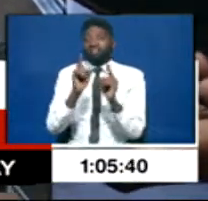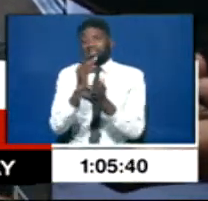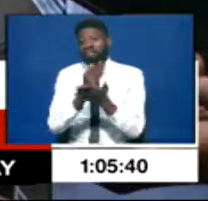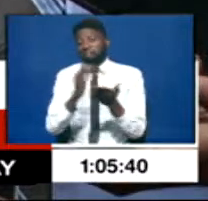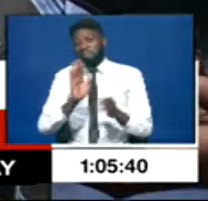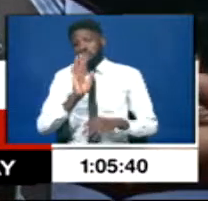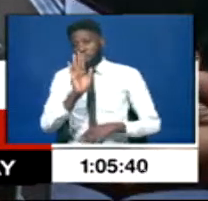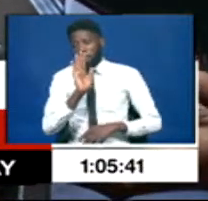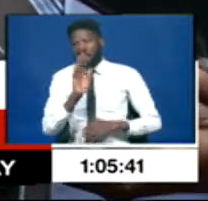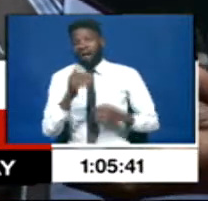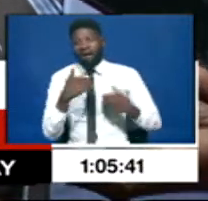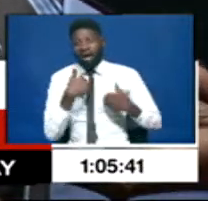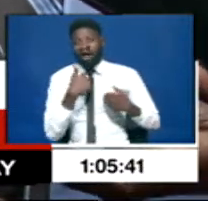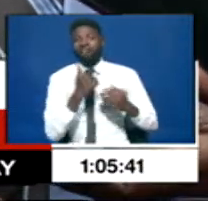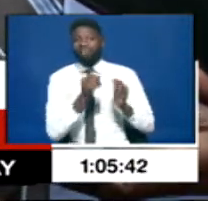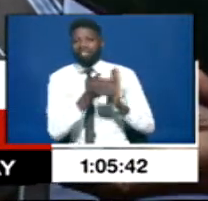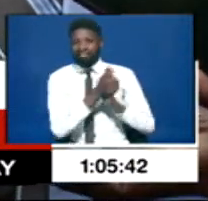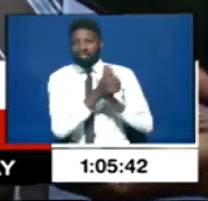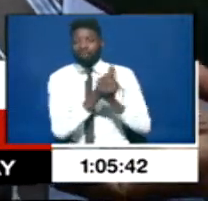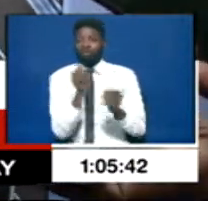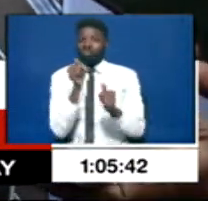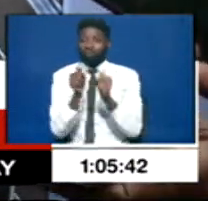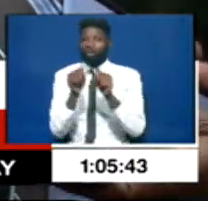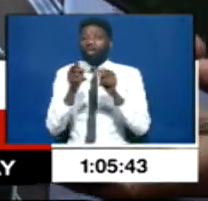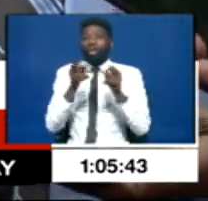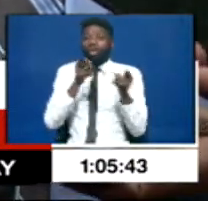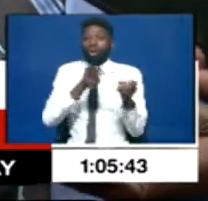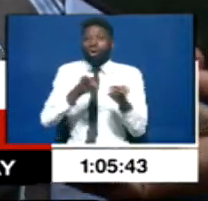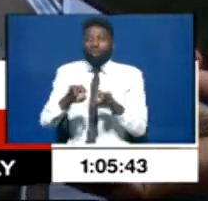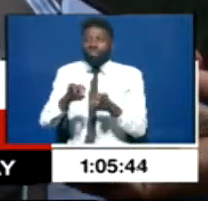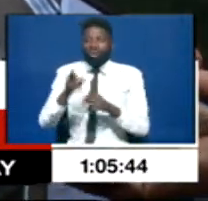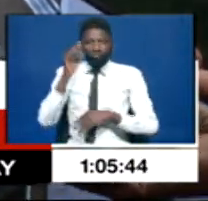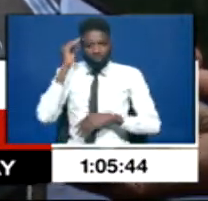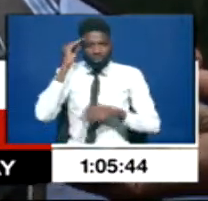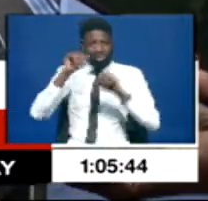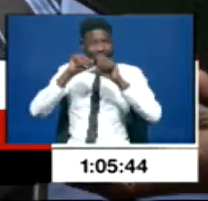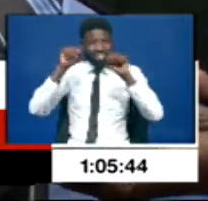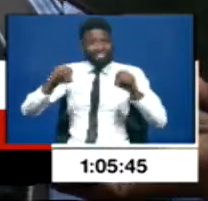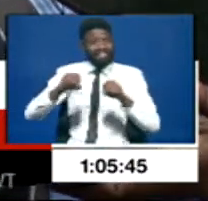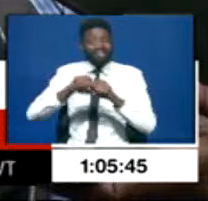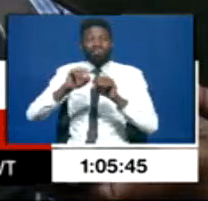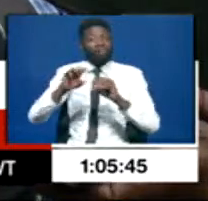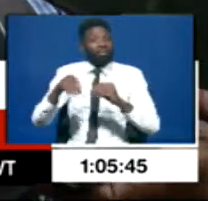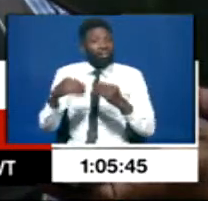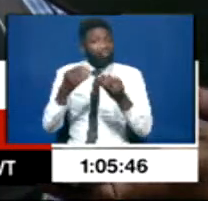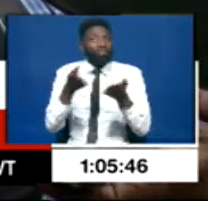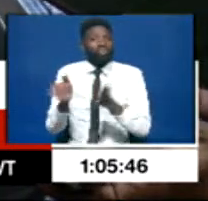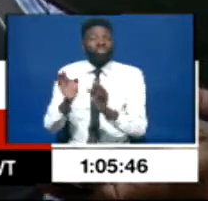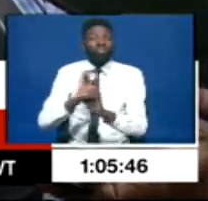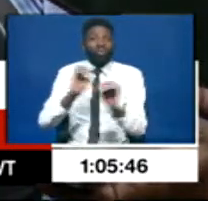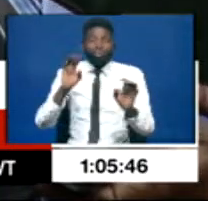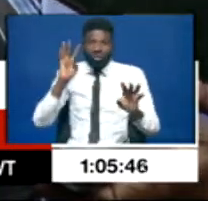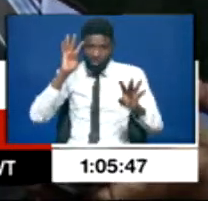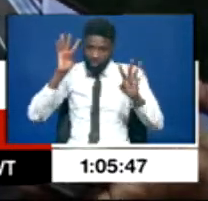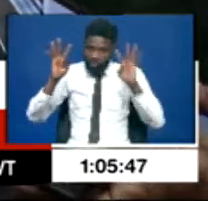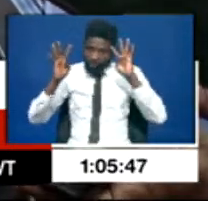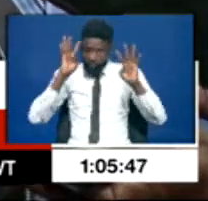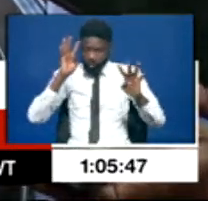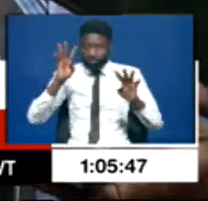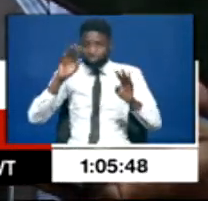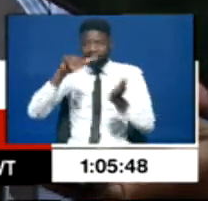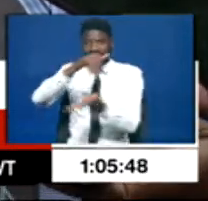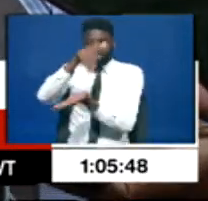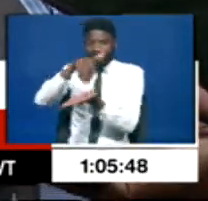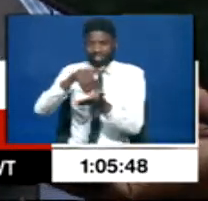kawaida ya education haiwapatii nafasi. Kwa hivyo innovation labs kama hizi zinawapa nafasi vijana kama hawa kuja